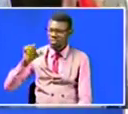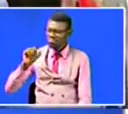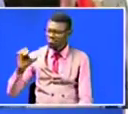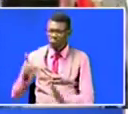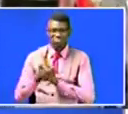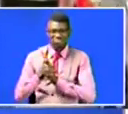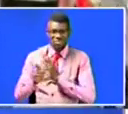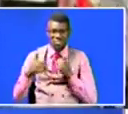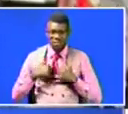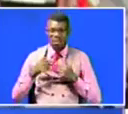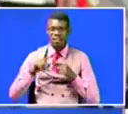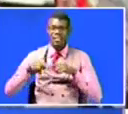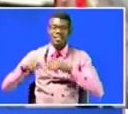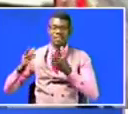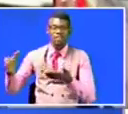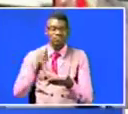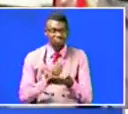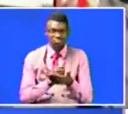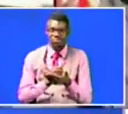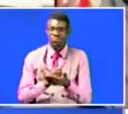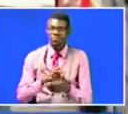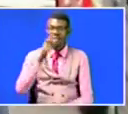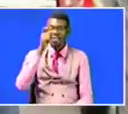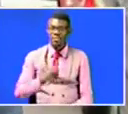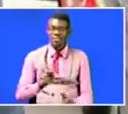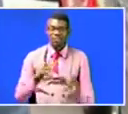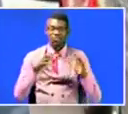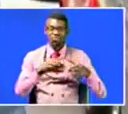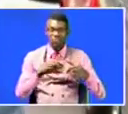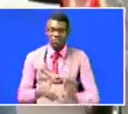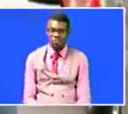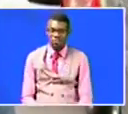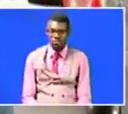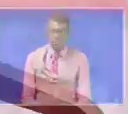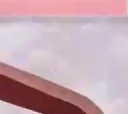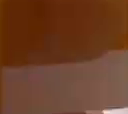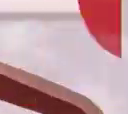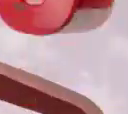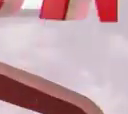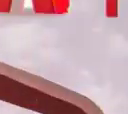that is the judge's employer, the JSC. Murumi Mwangi, KTN News, in Nairobi.